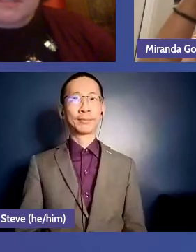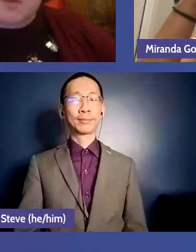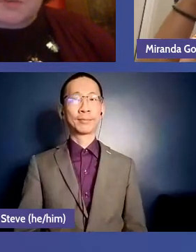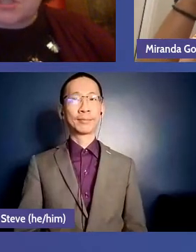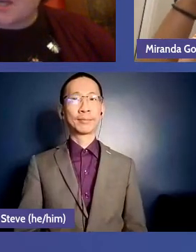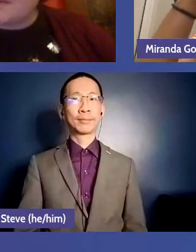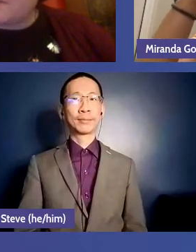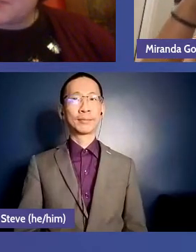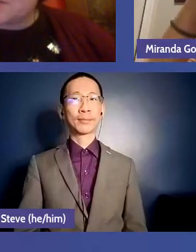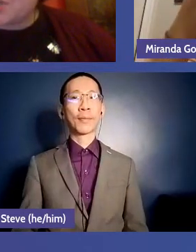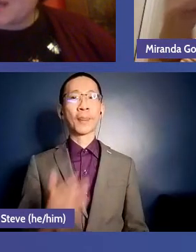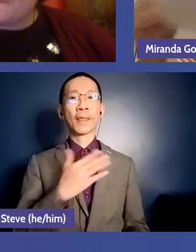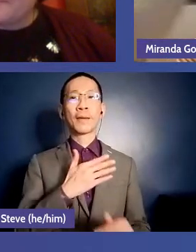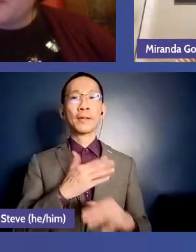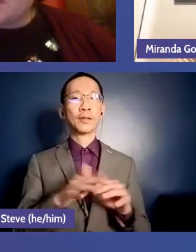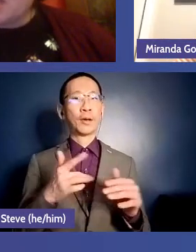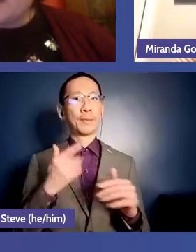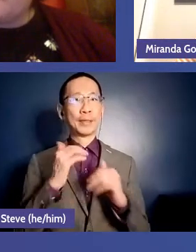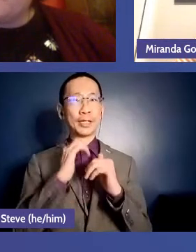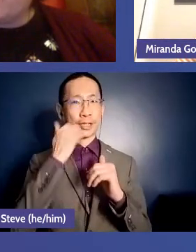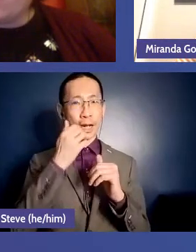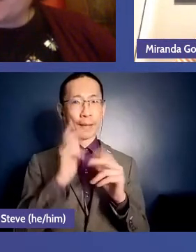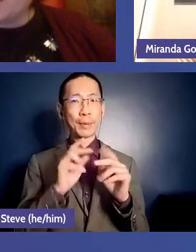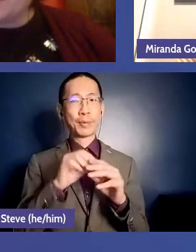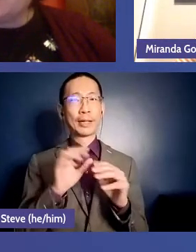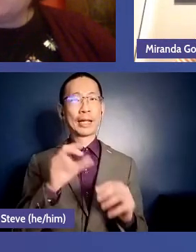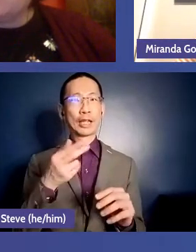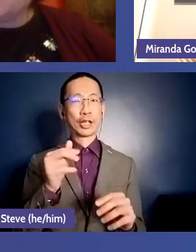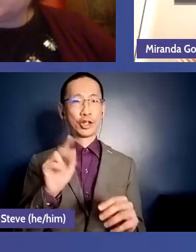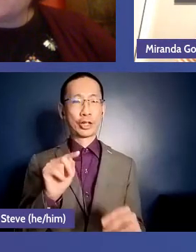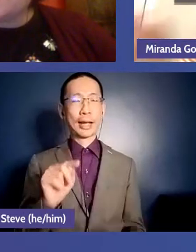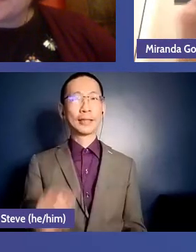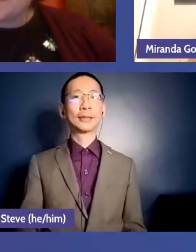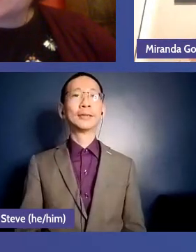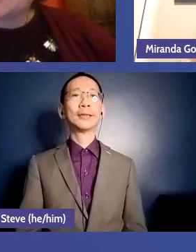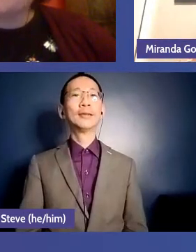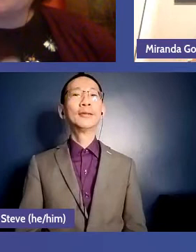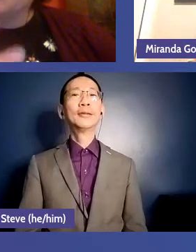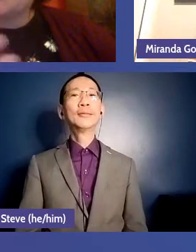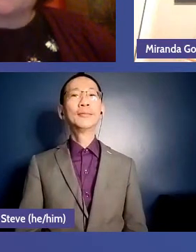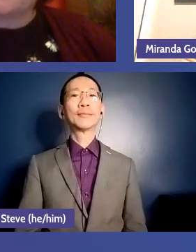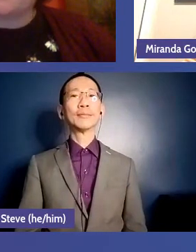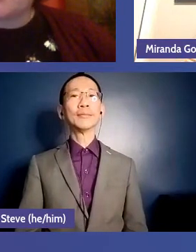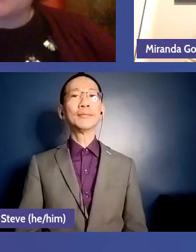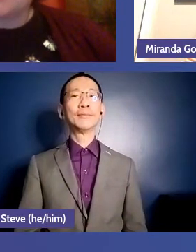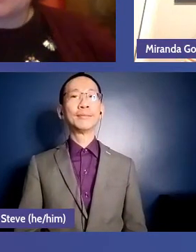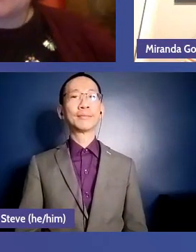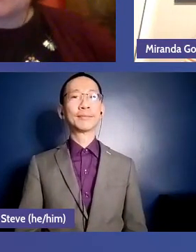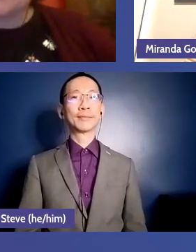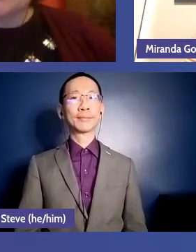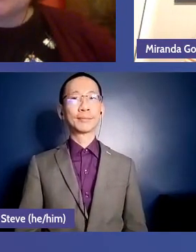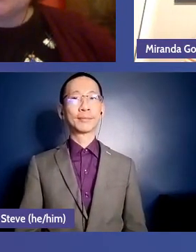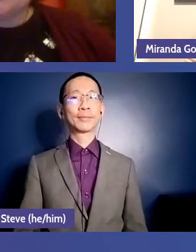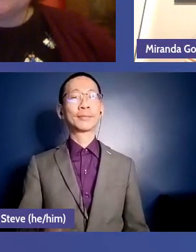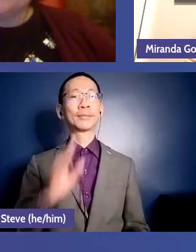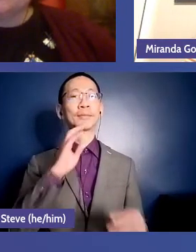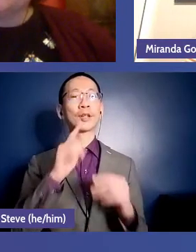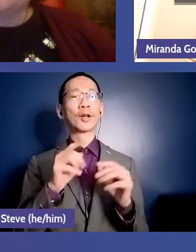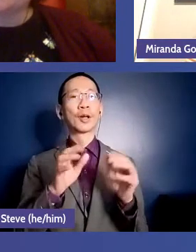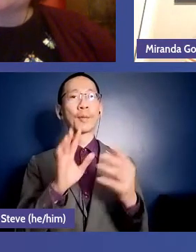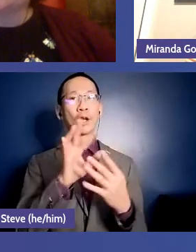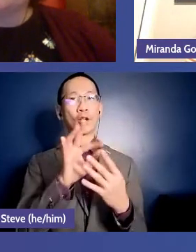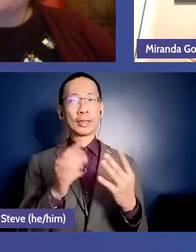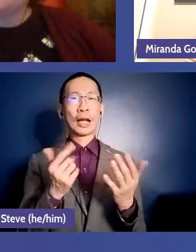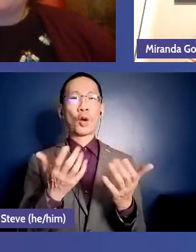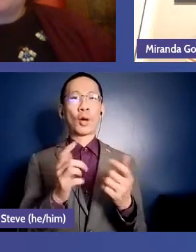So please don't be shy, folks in the chat. What I would love to ask, I mean, I guess speaking about choices is, you